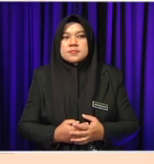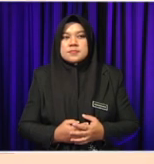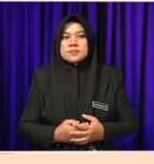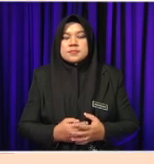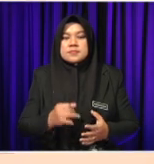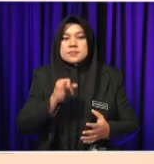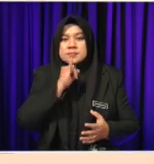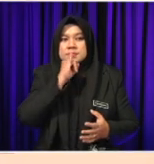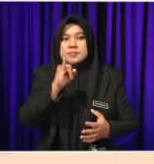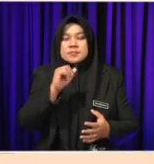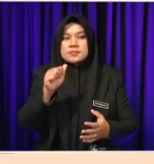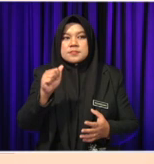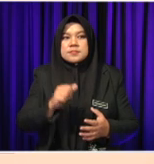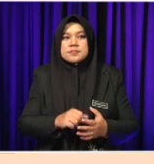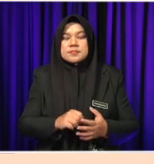is a